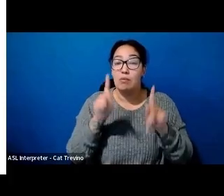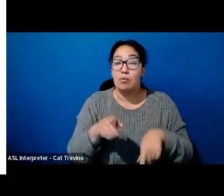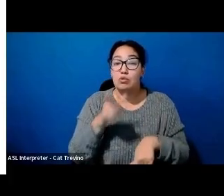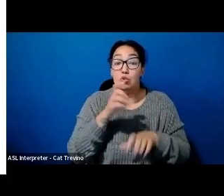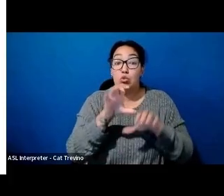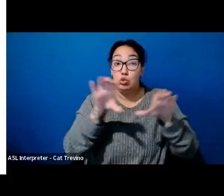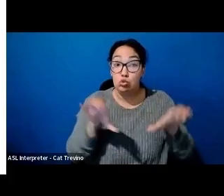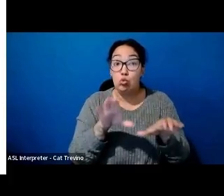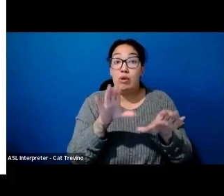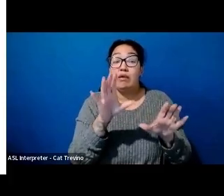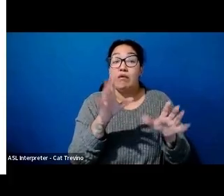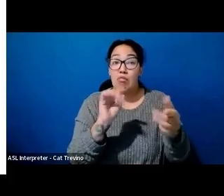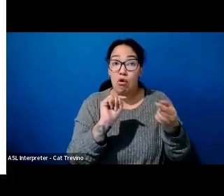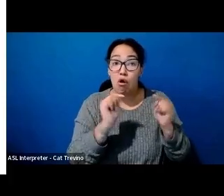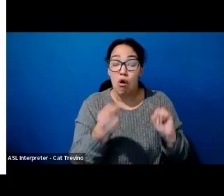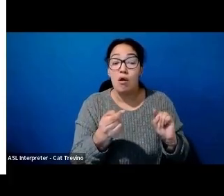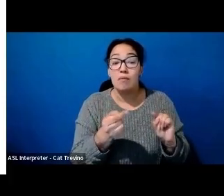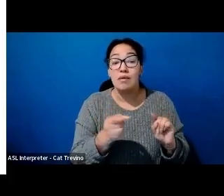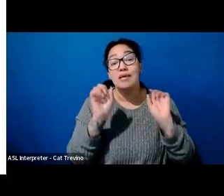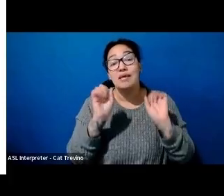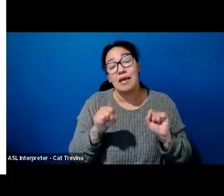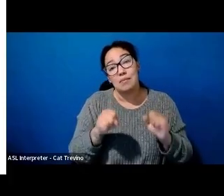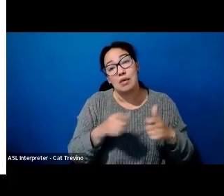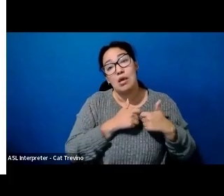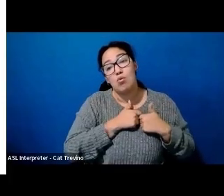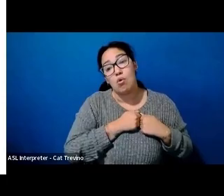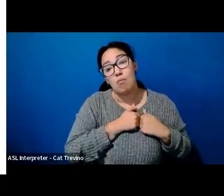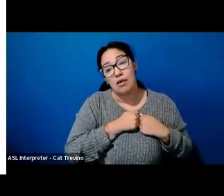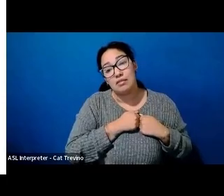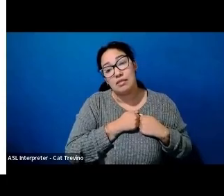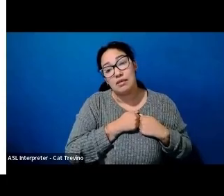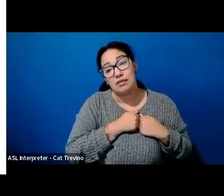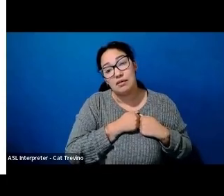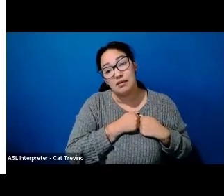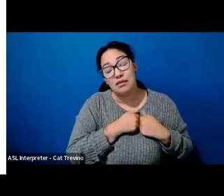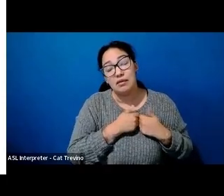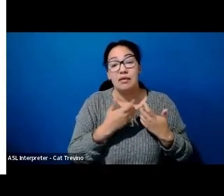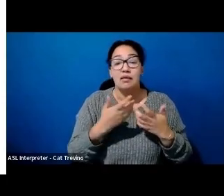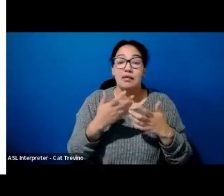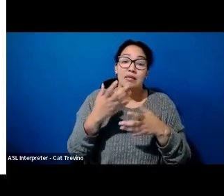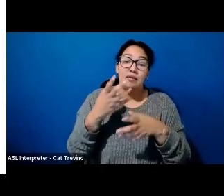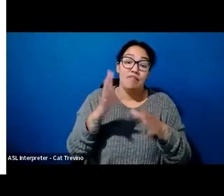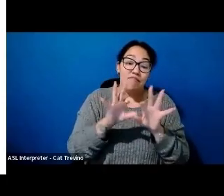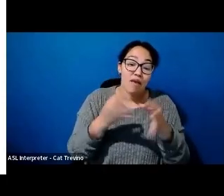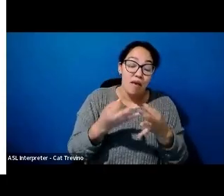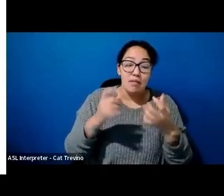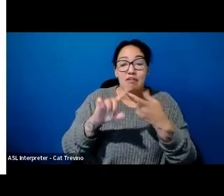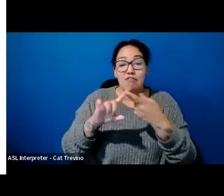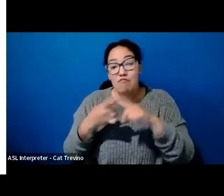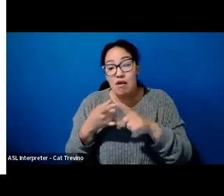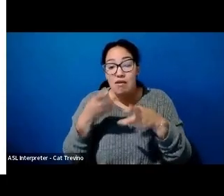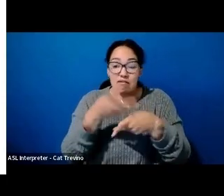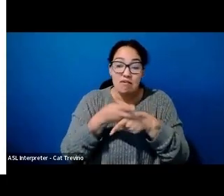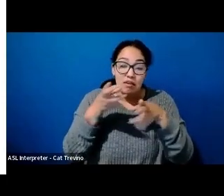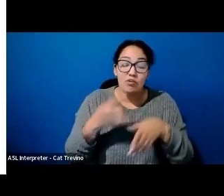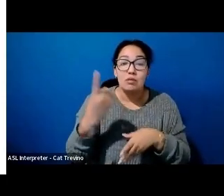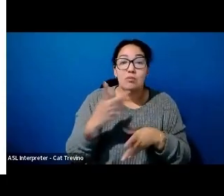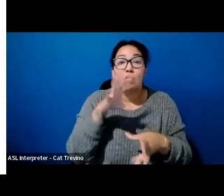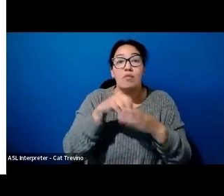them can be a romantic partner, family member, caregiver, or someone in their social